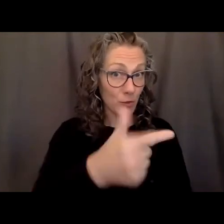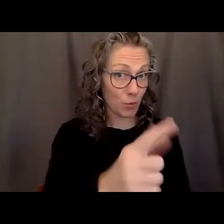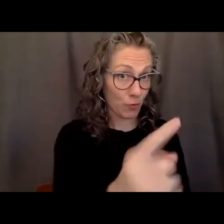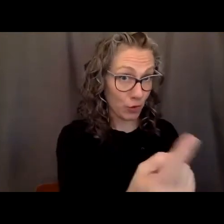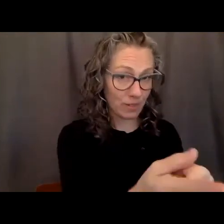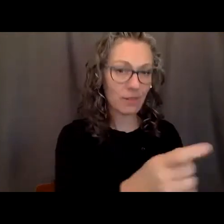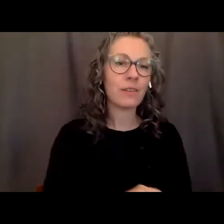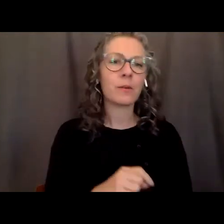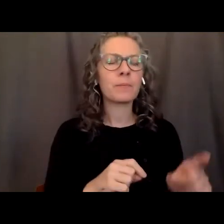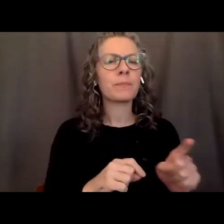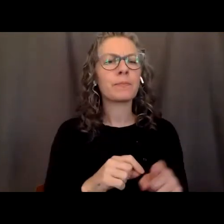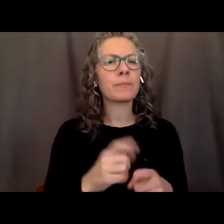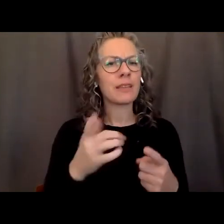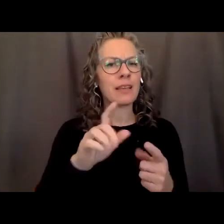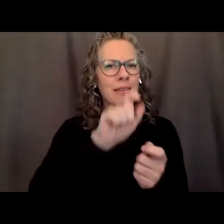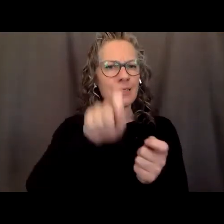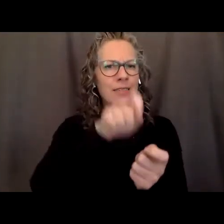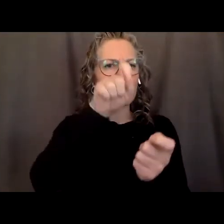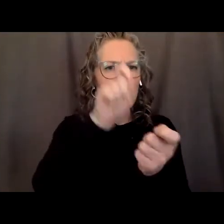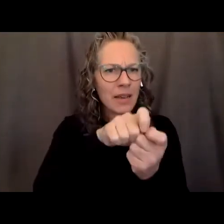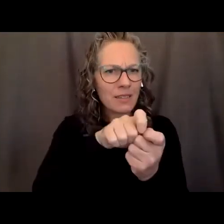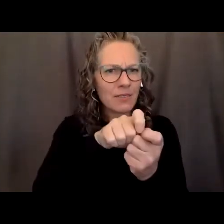is specificity important?